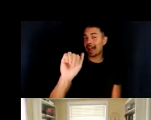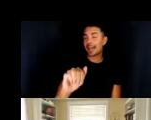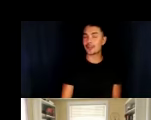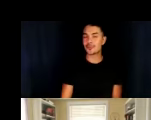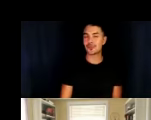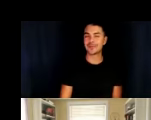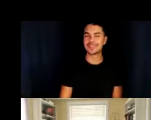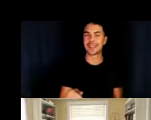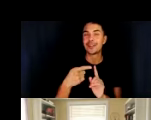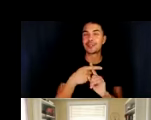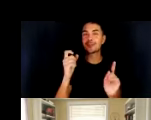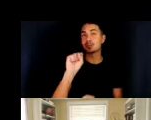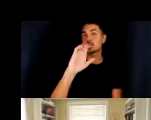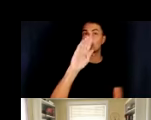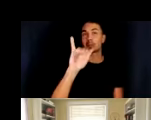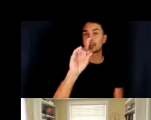from Scooby-Doo.